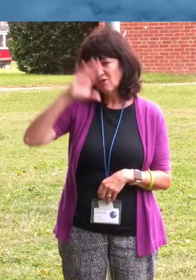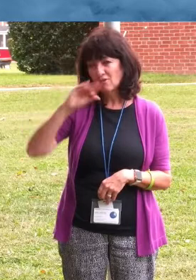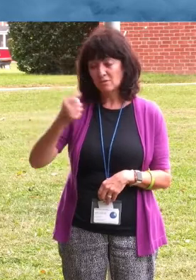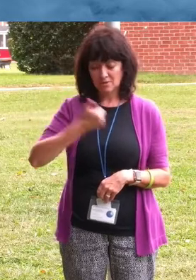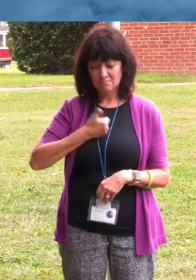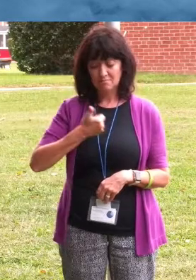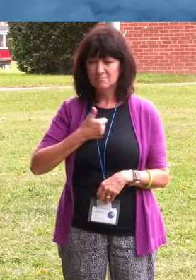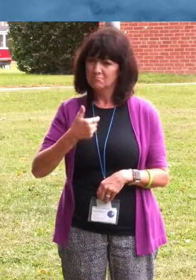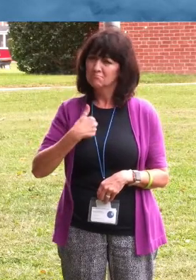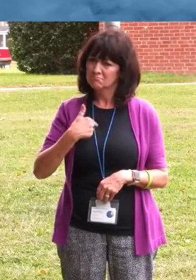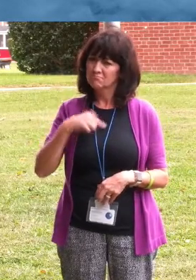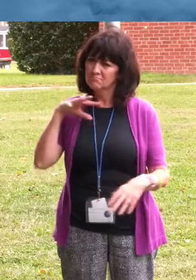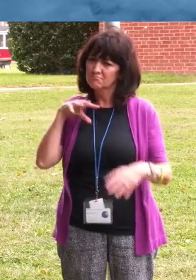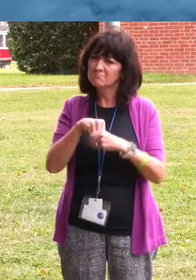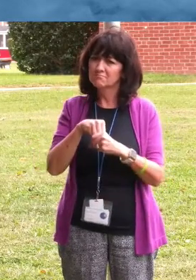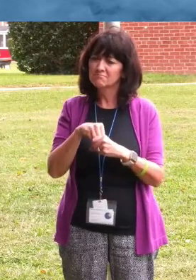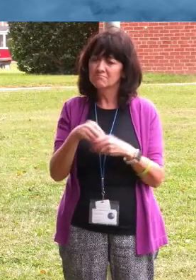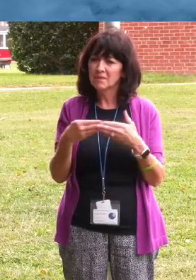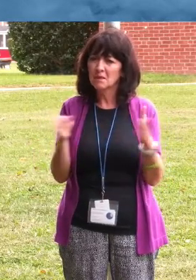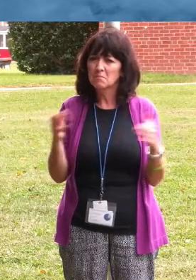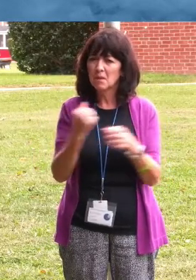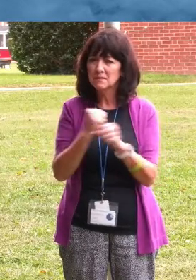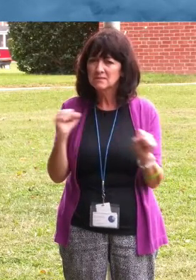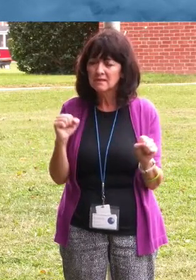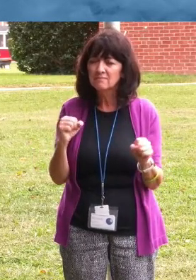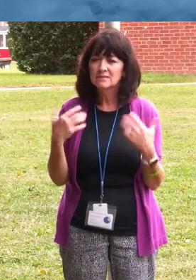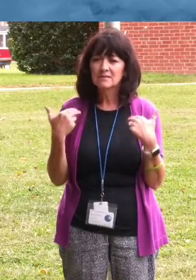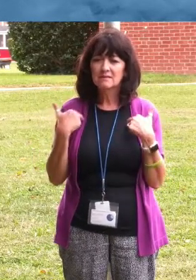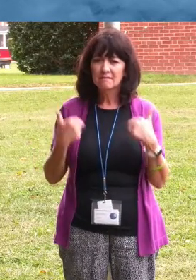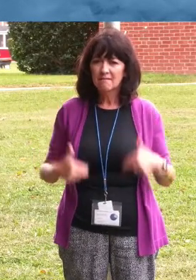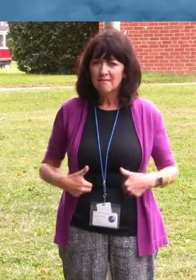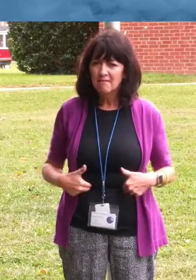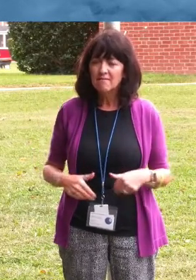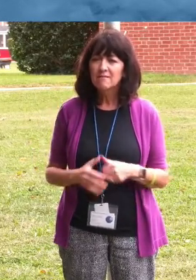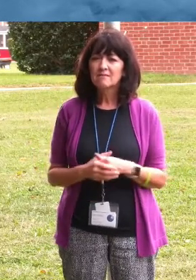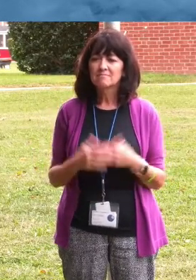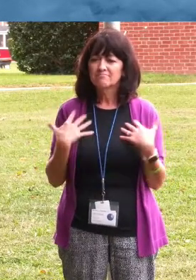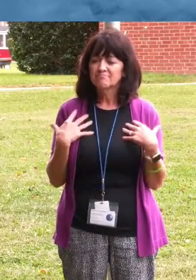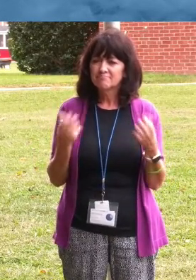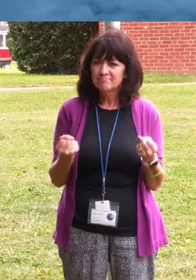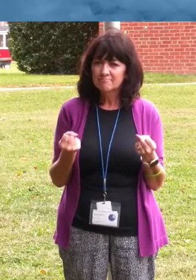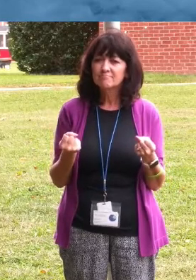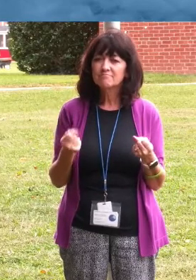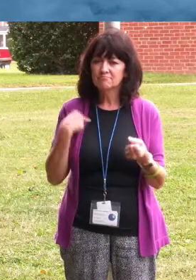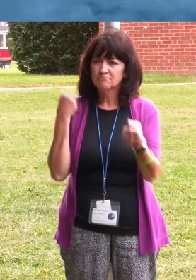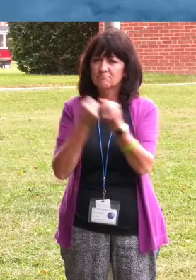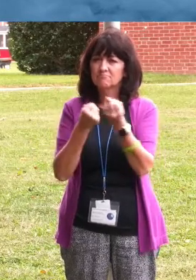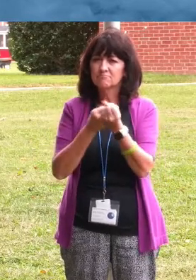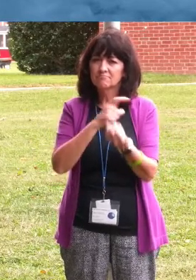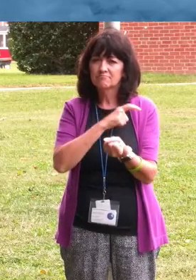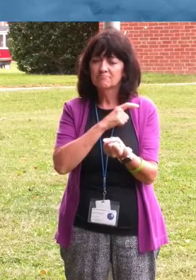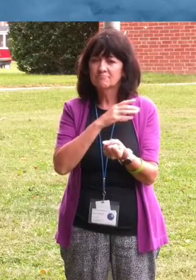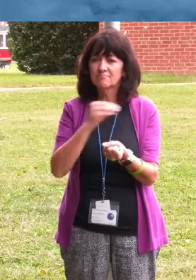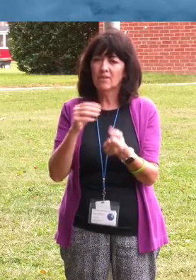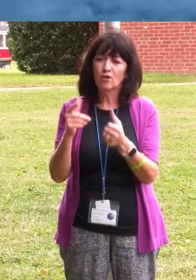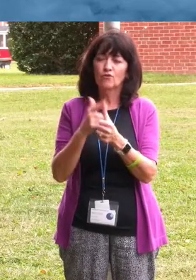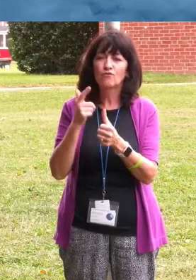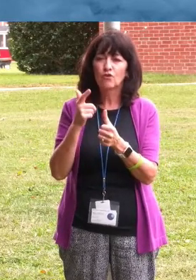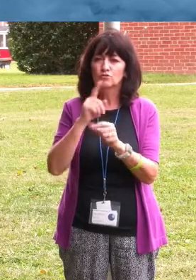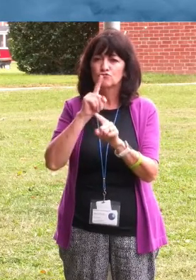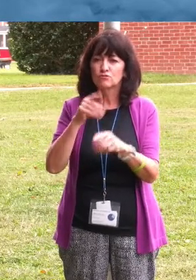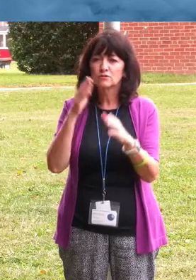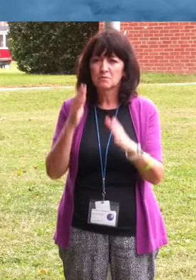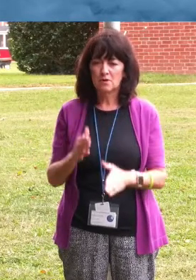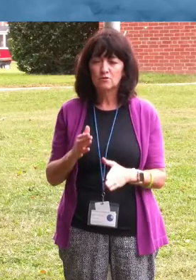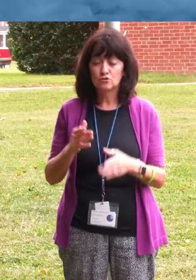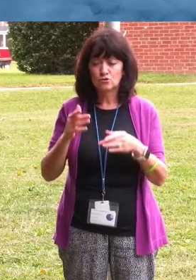public safety and health and supported first responders and police. Through legislation, I